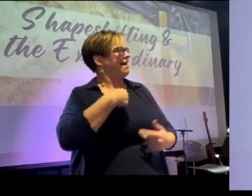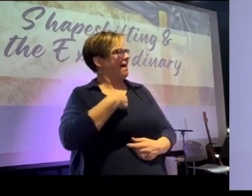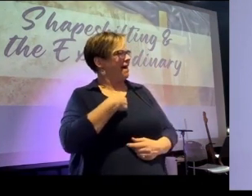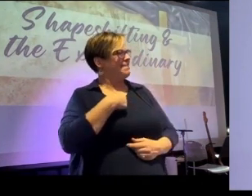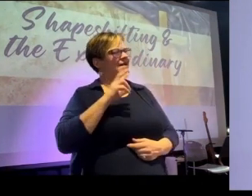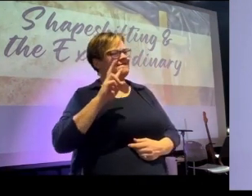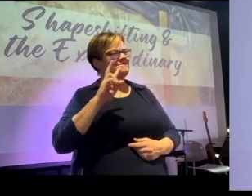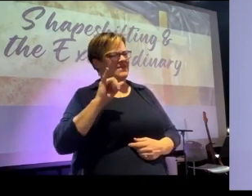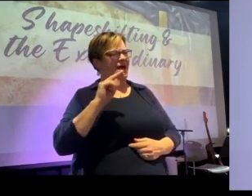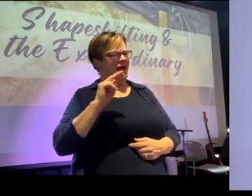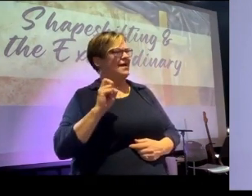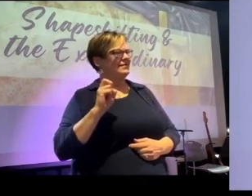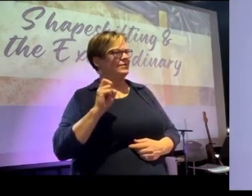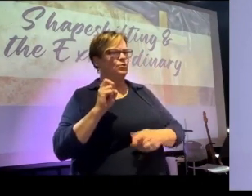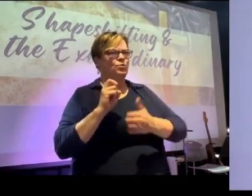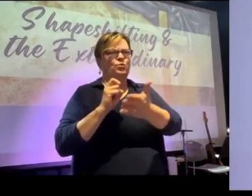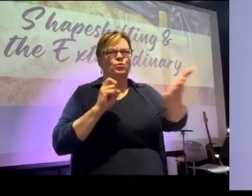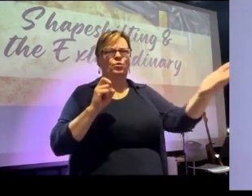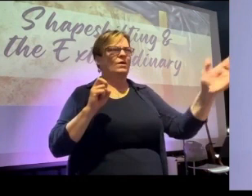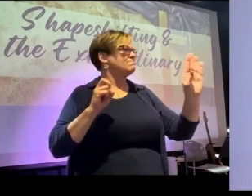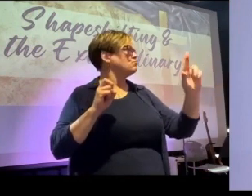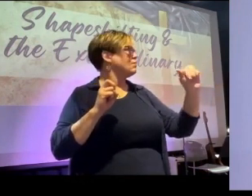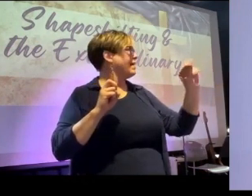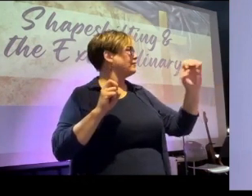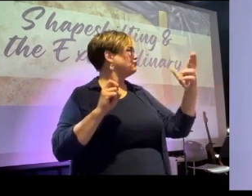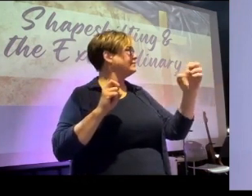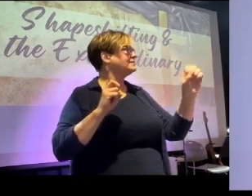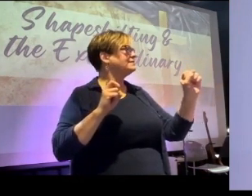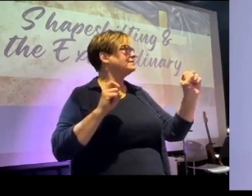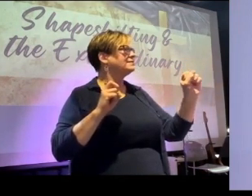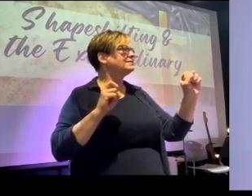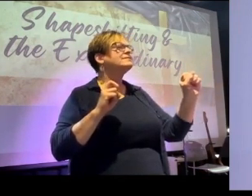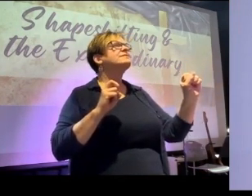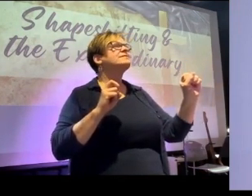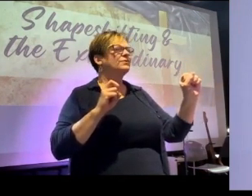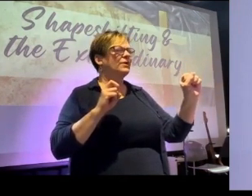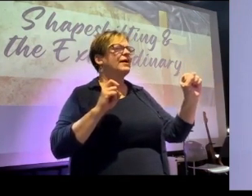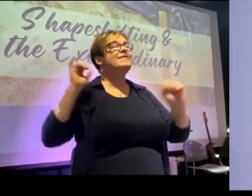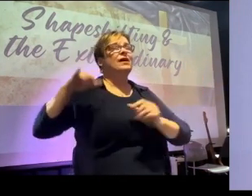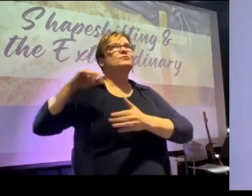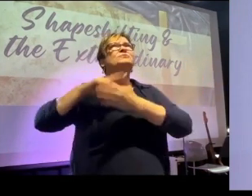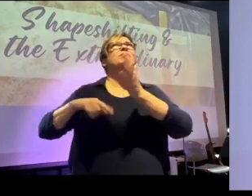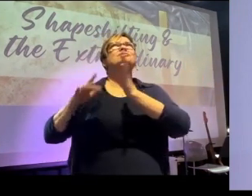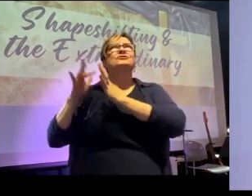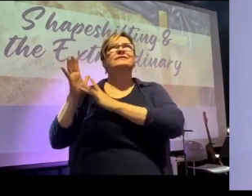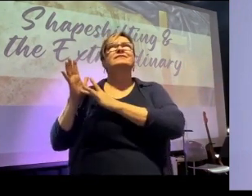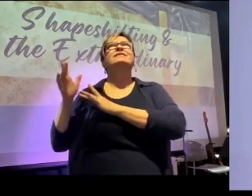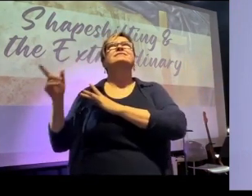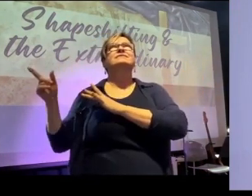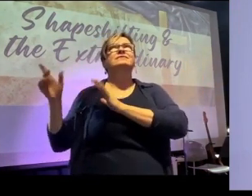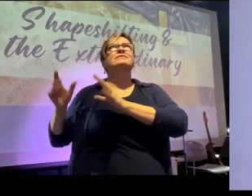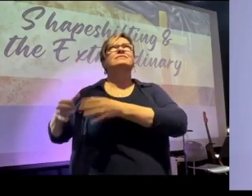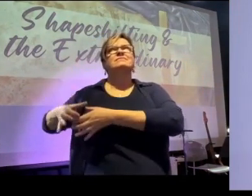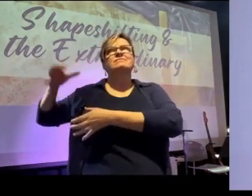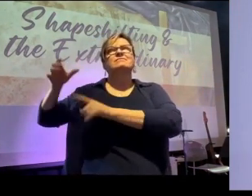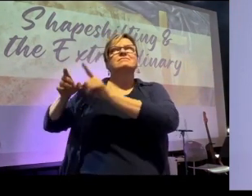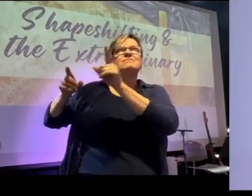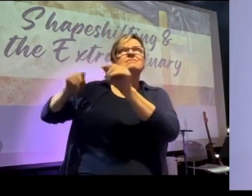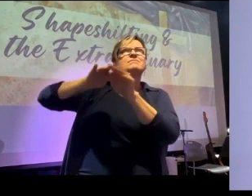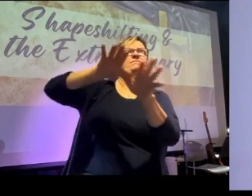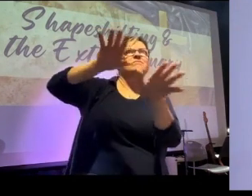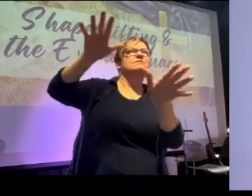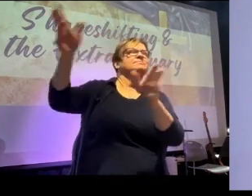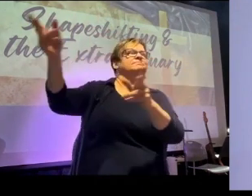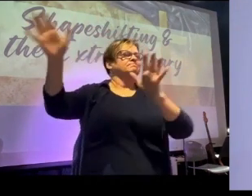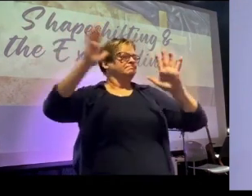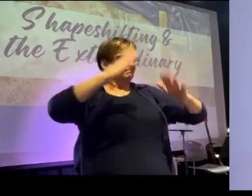We own this truth for ourselves. We are the vines. We are rooted. Bring our attention